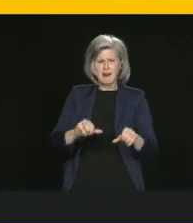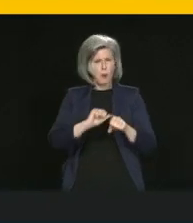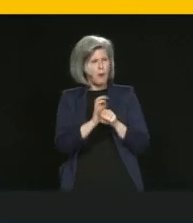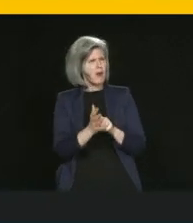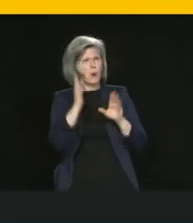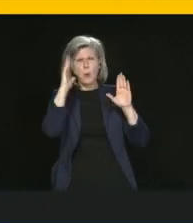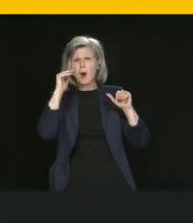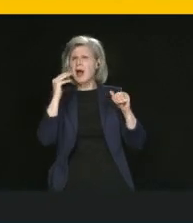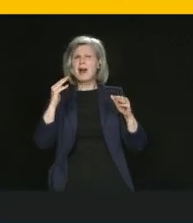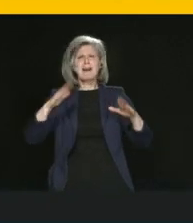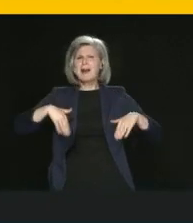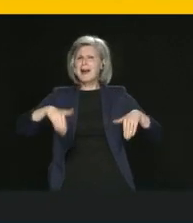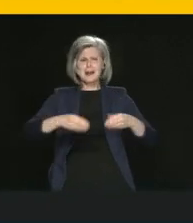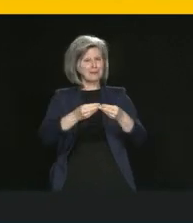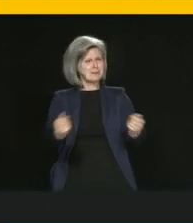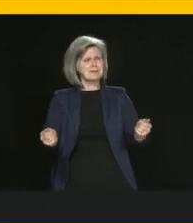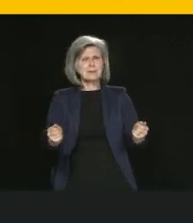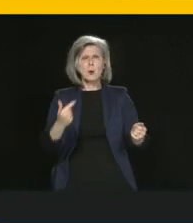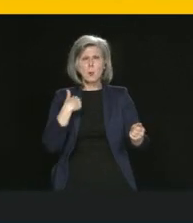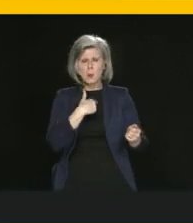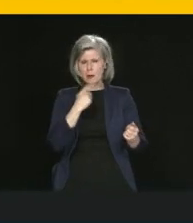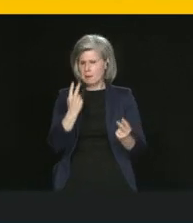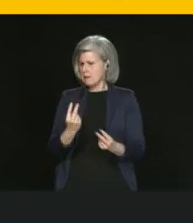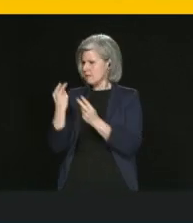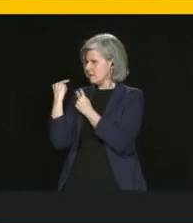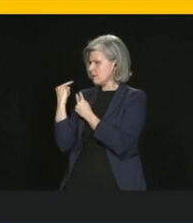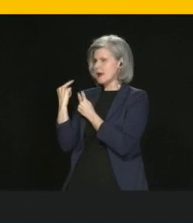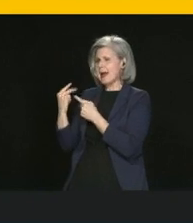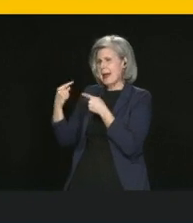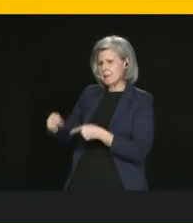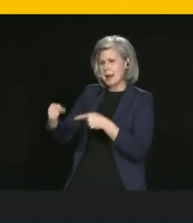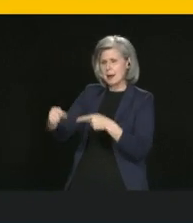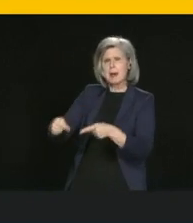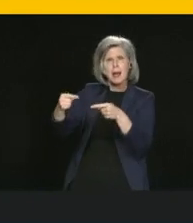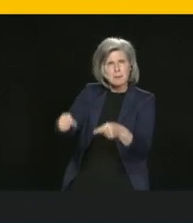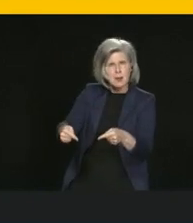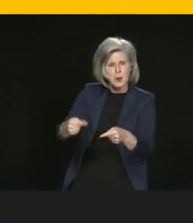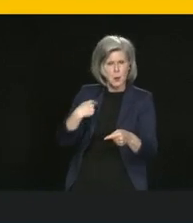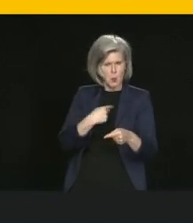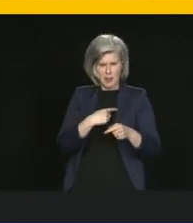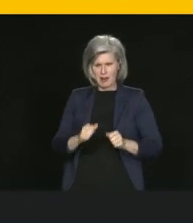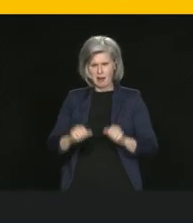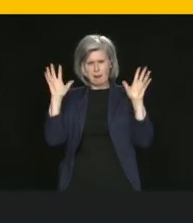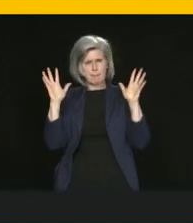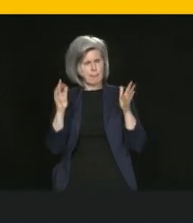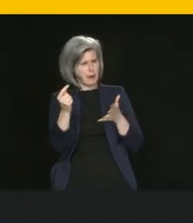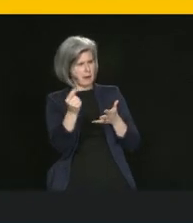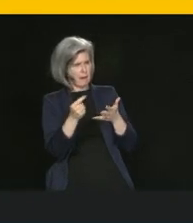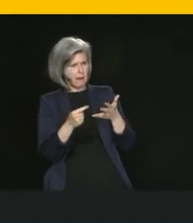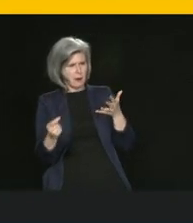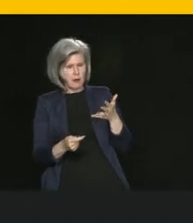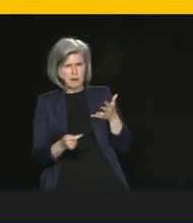made and to gather our strength and resolve to continue forward together.